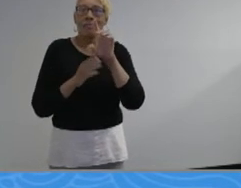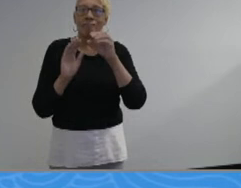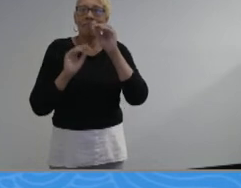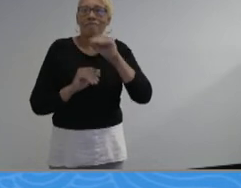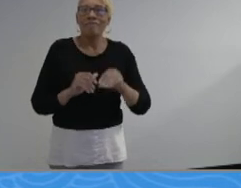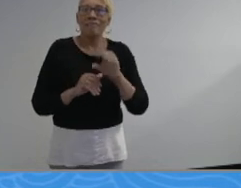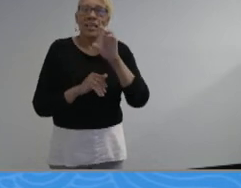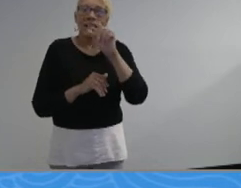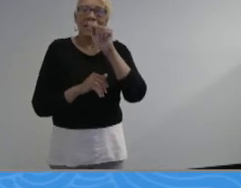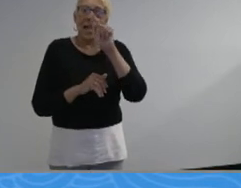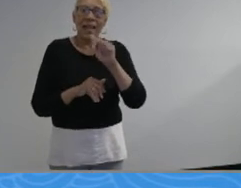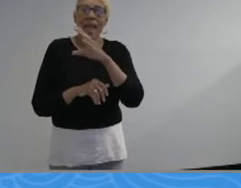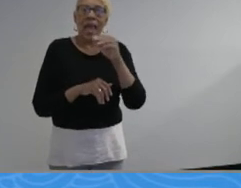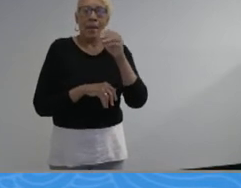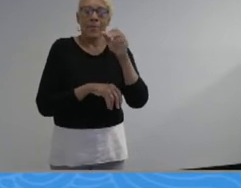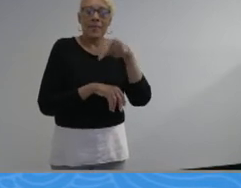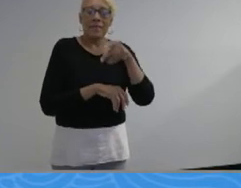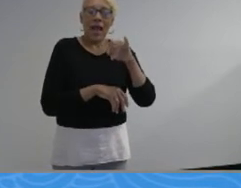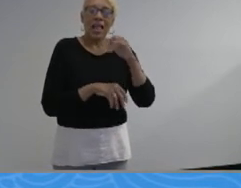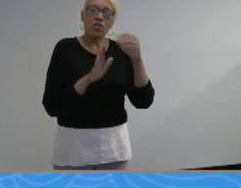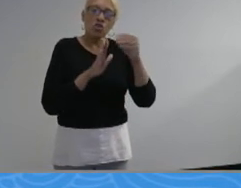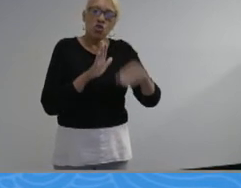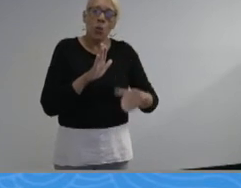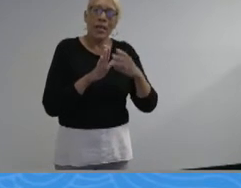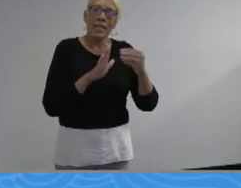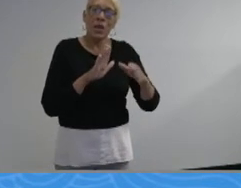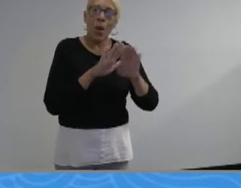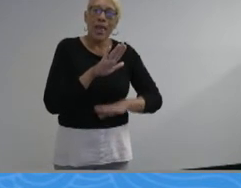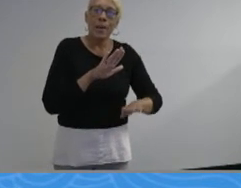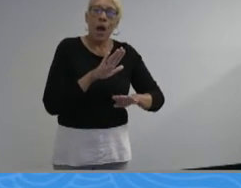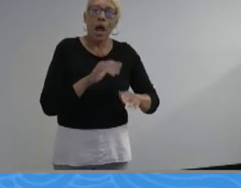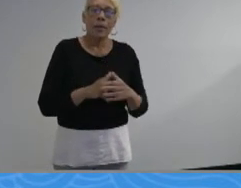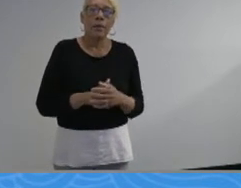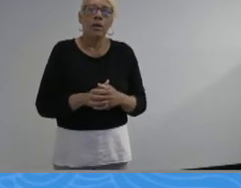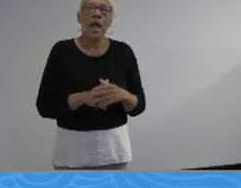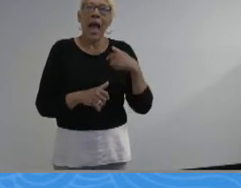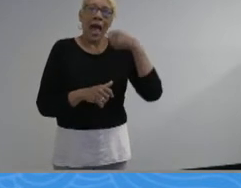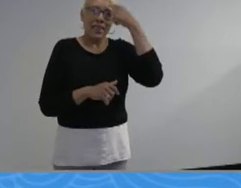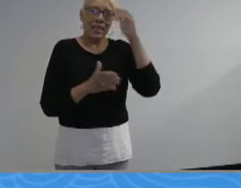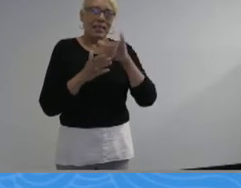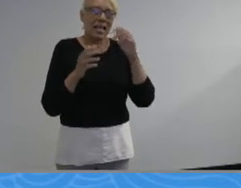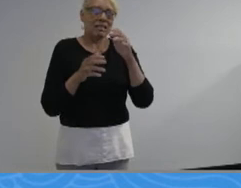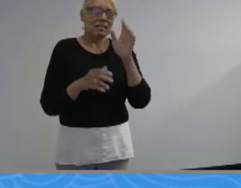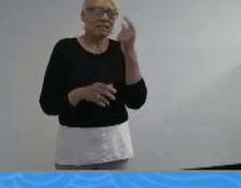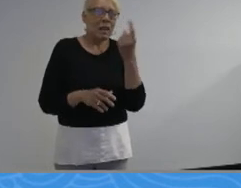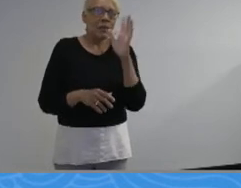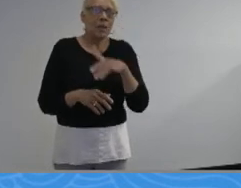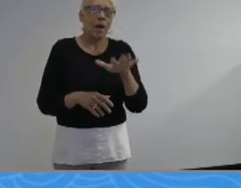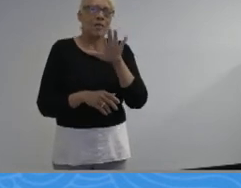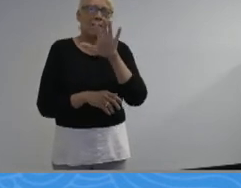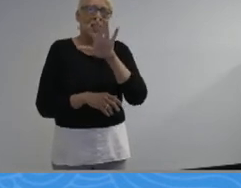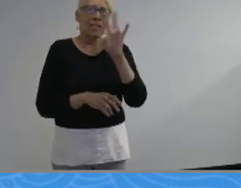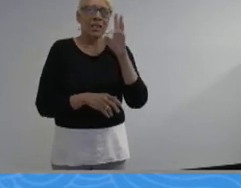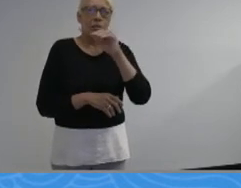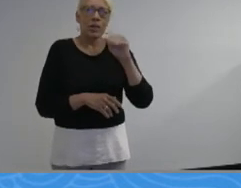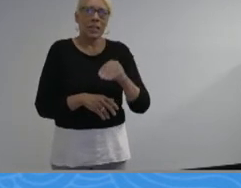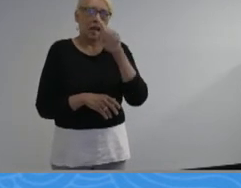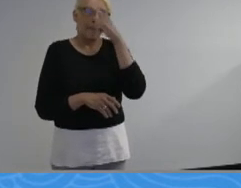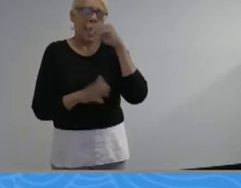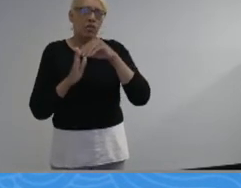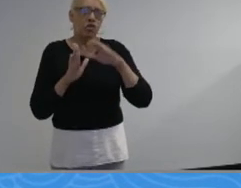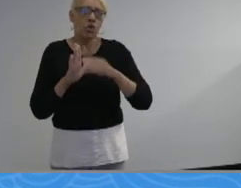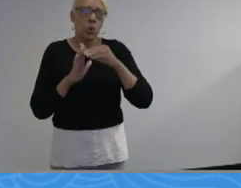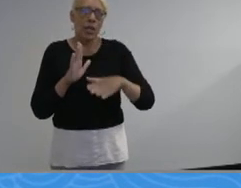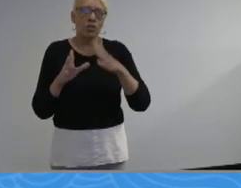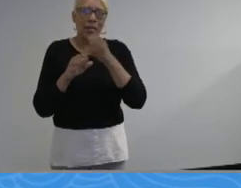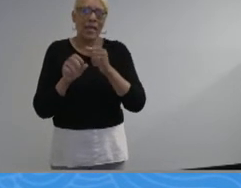Pacific Islander students are at the bottom. You know, I think it's something like 57% of Black students are